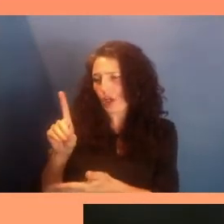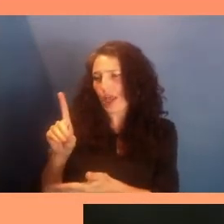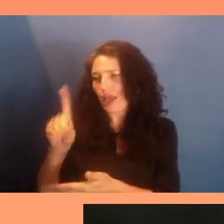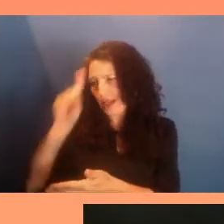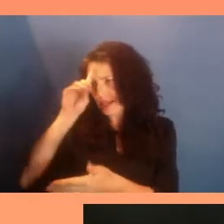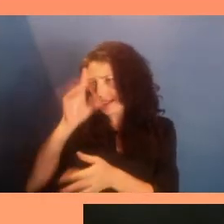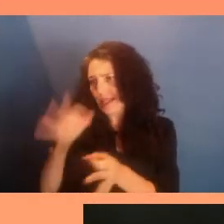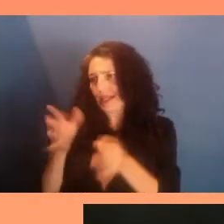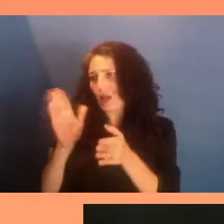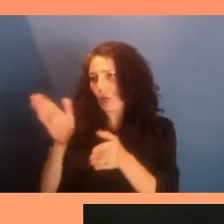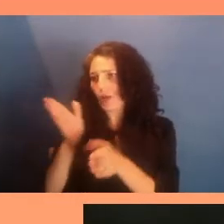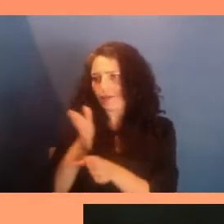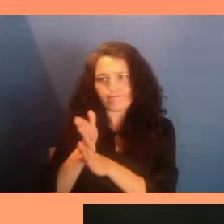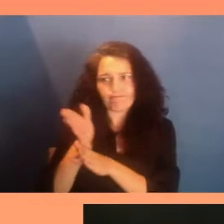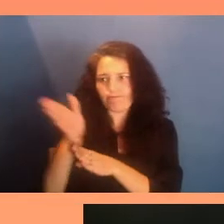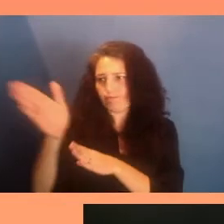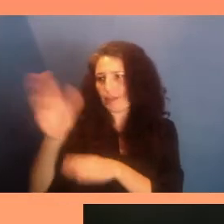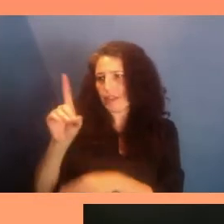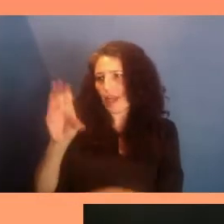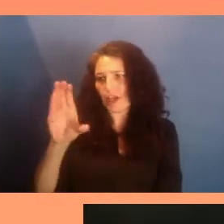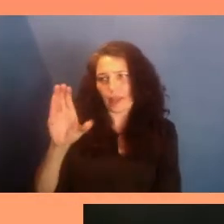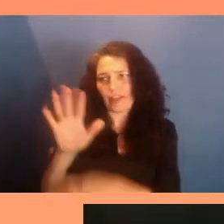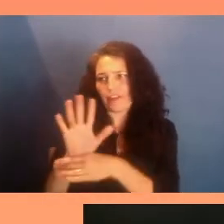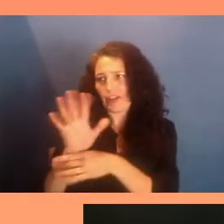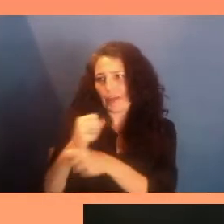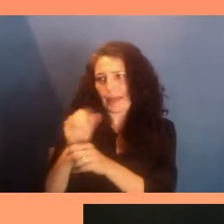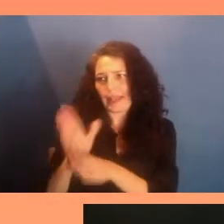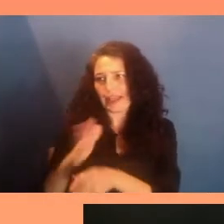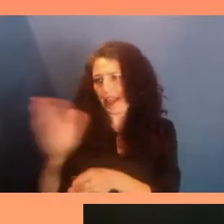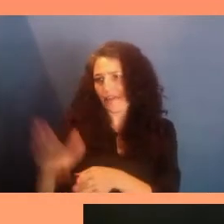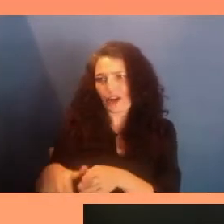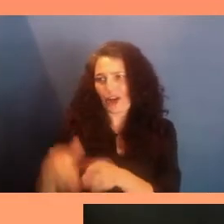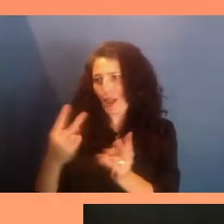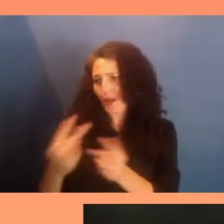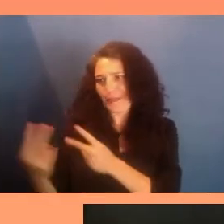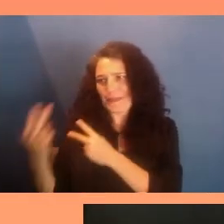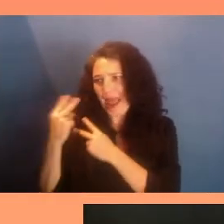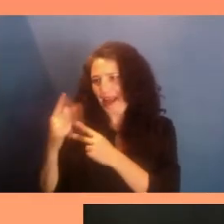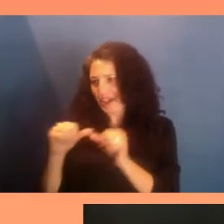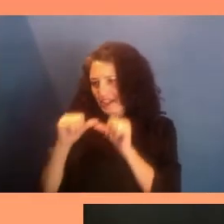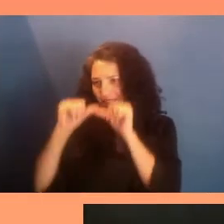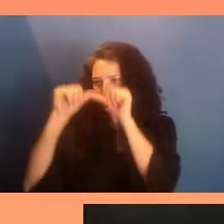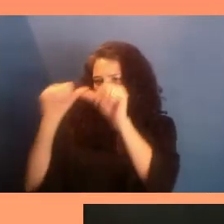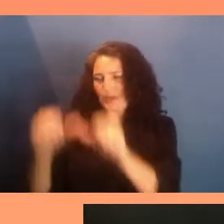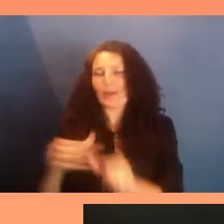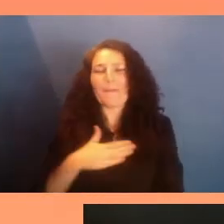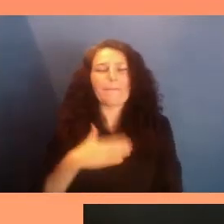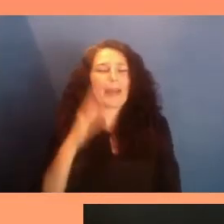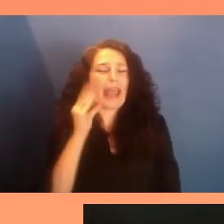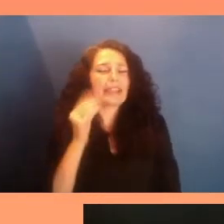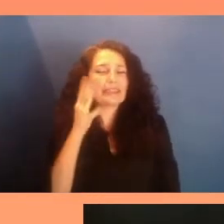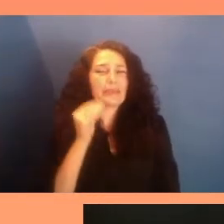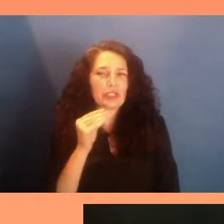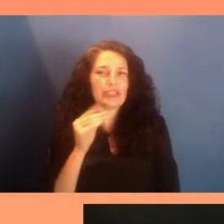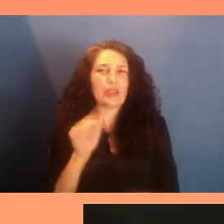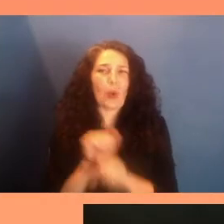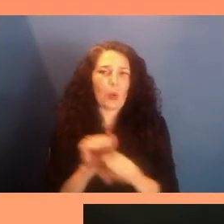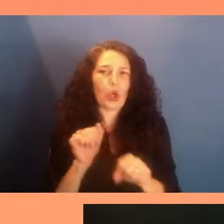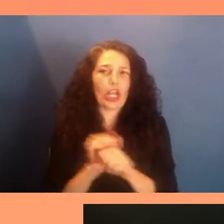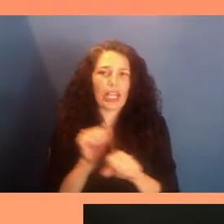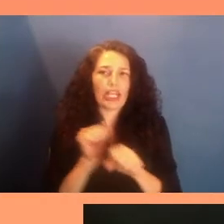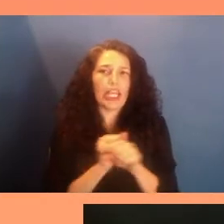filmmaking, and I haven't looked back. So my experiences working in documentary and serving on a